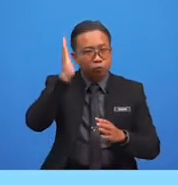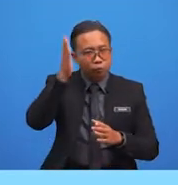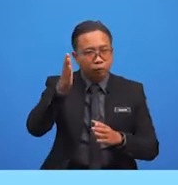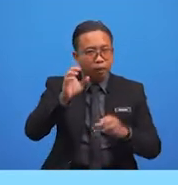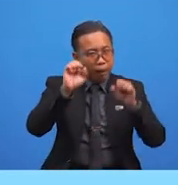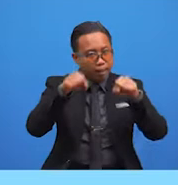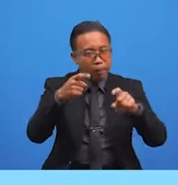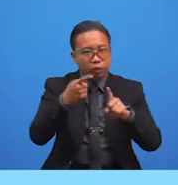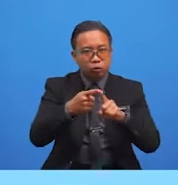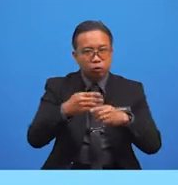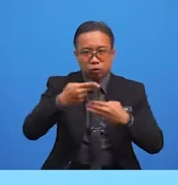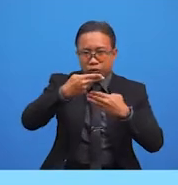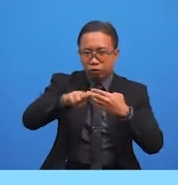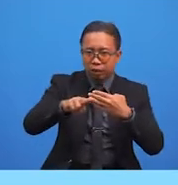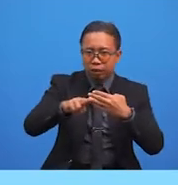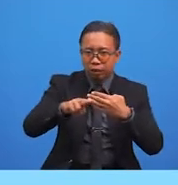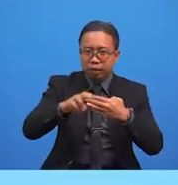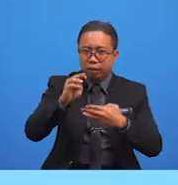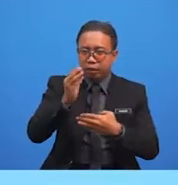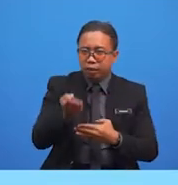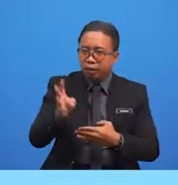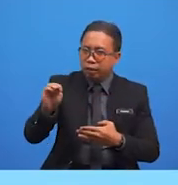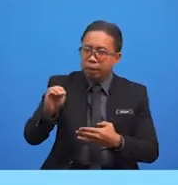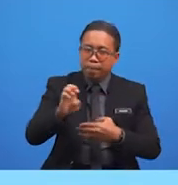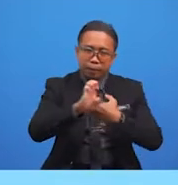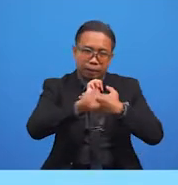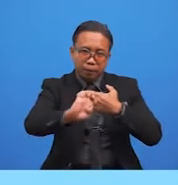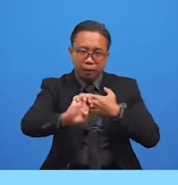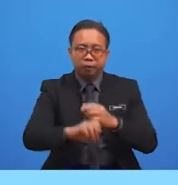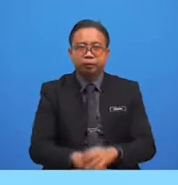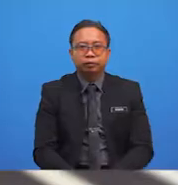you'll be able to send them emails.